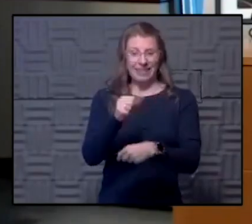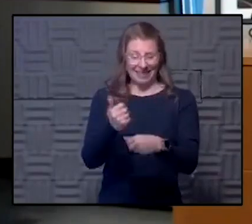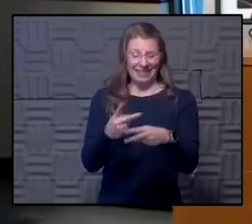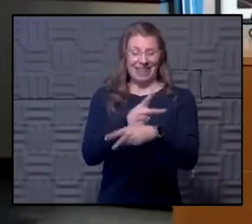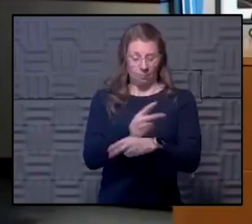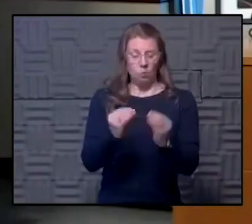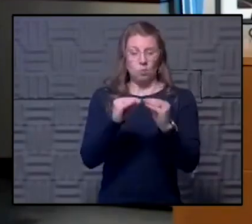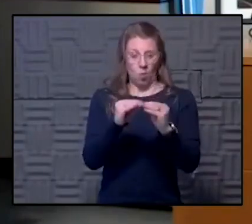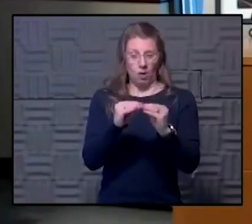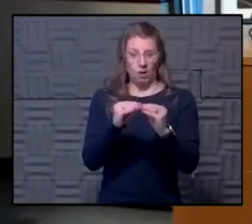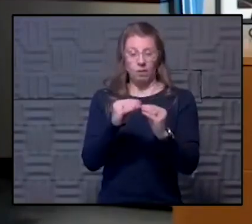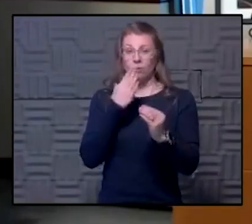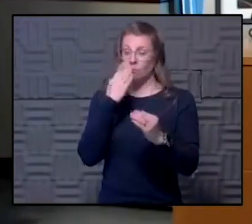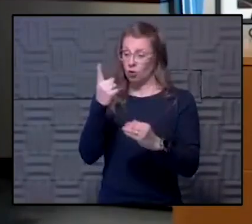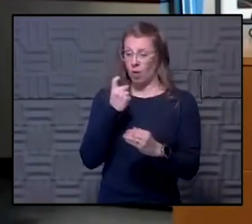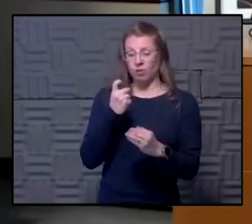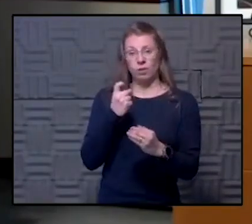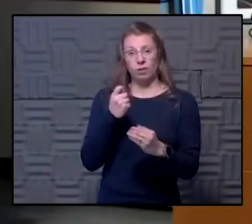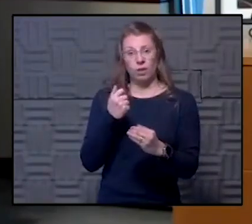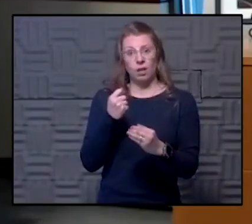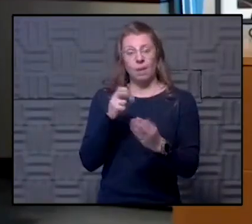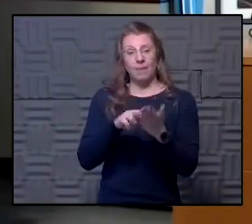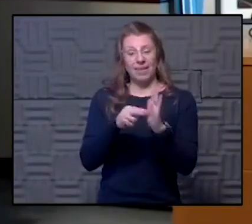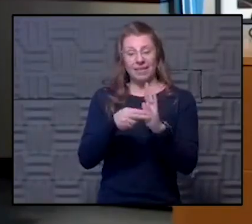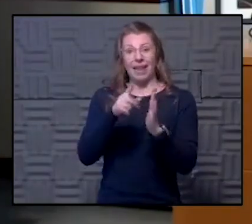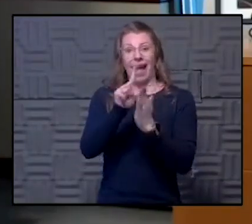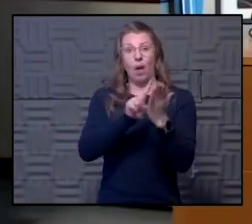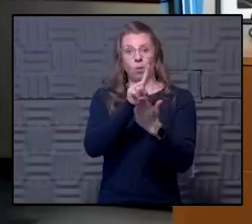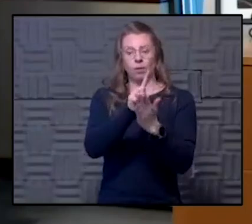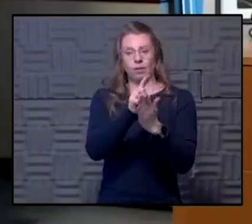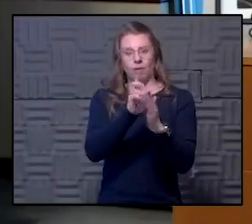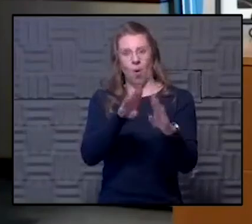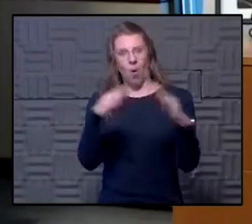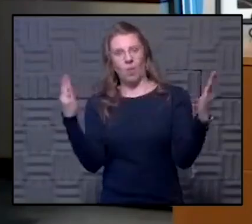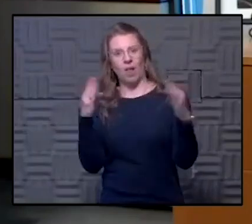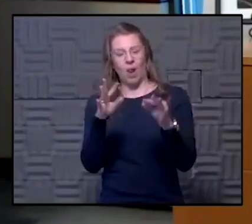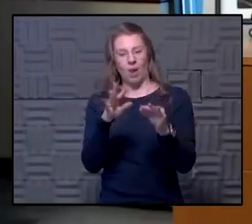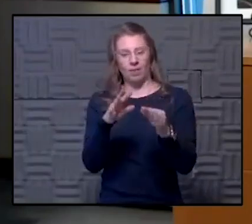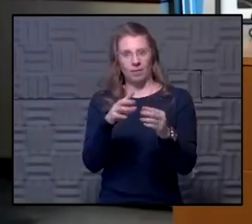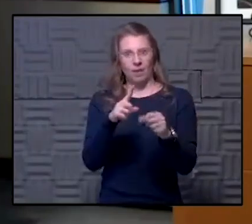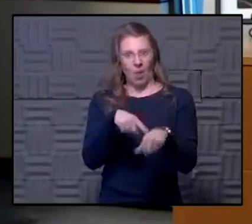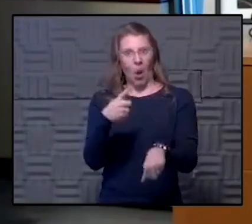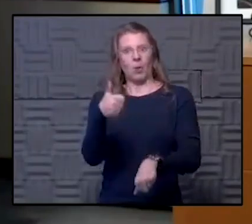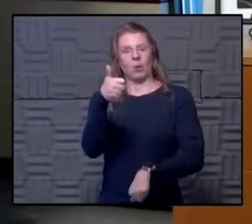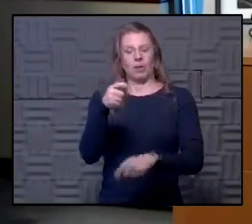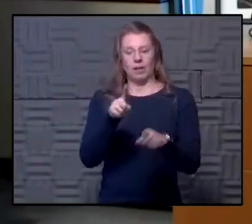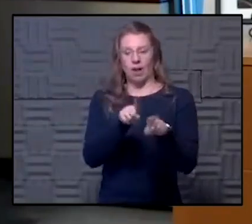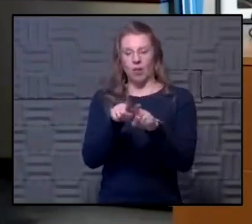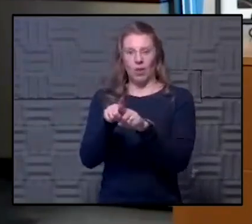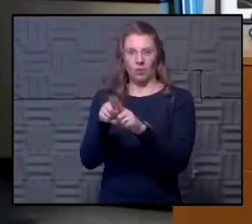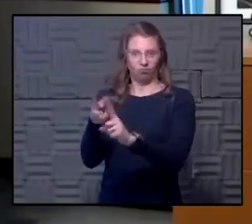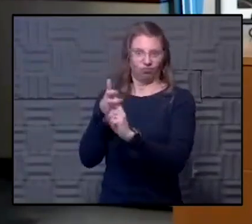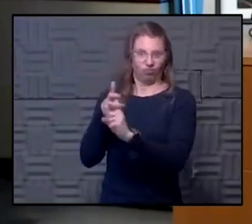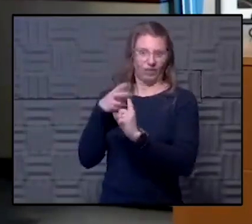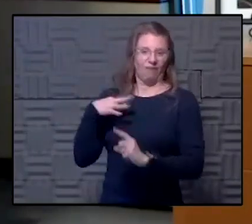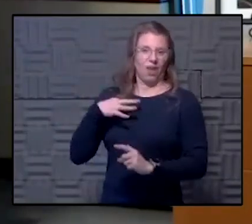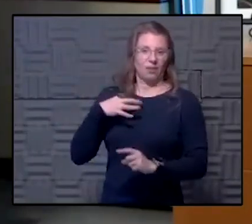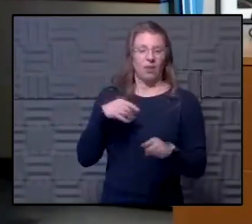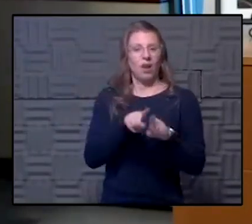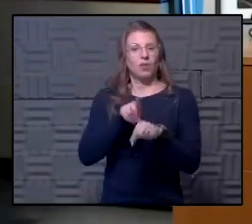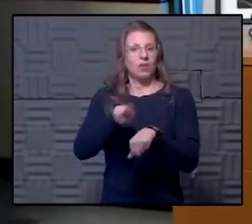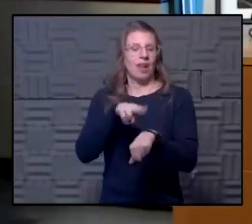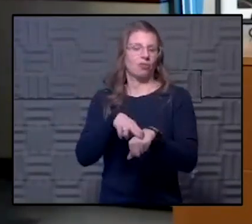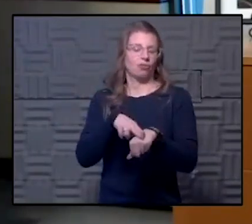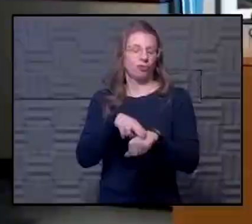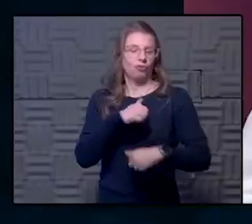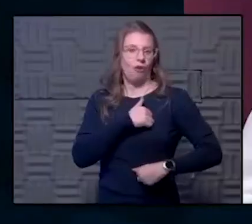the question, and it's a good one, we'd have to extend hours longer and then bring in some additional vaccinating volunteers and National Guard soldiers and